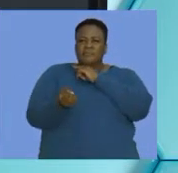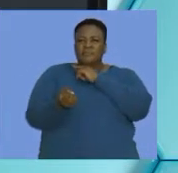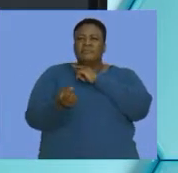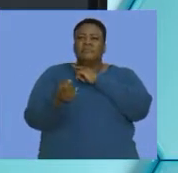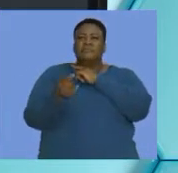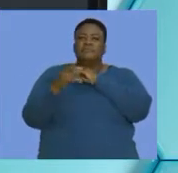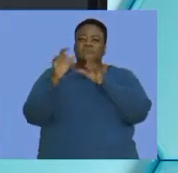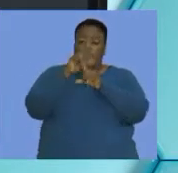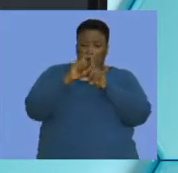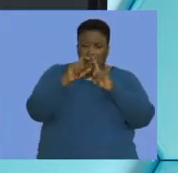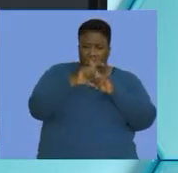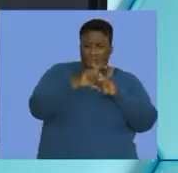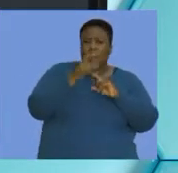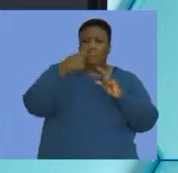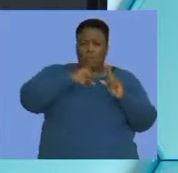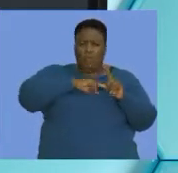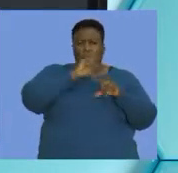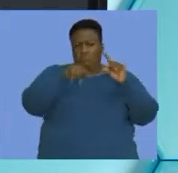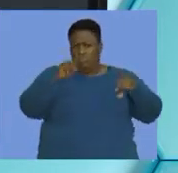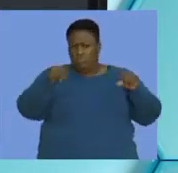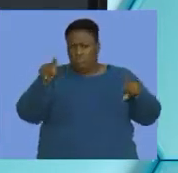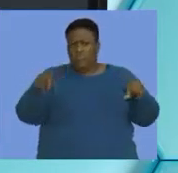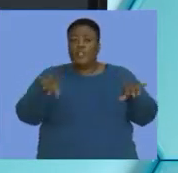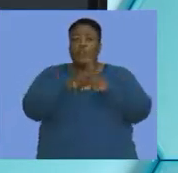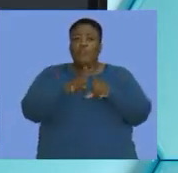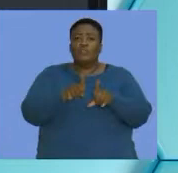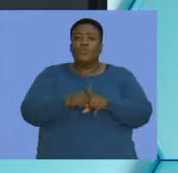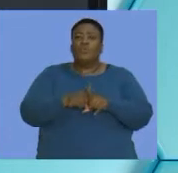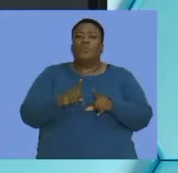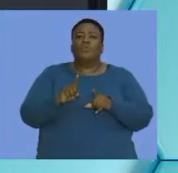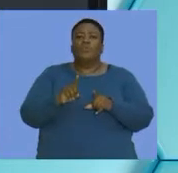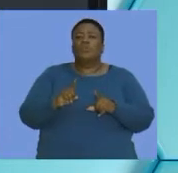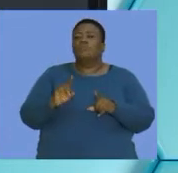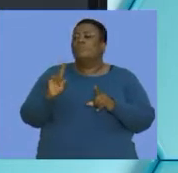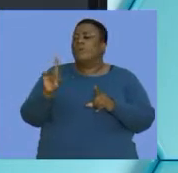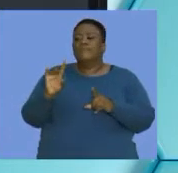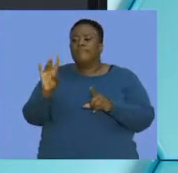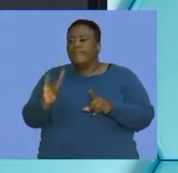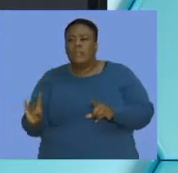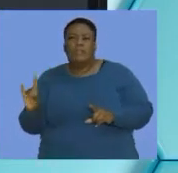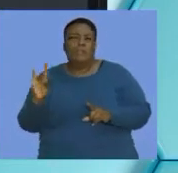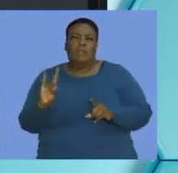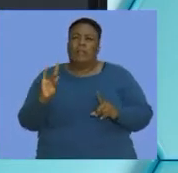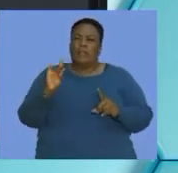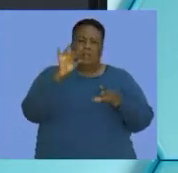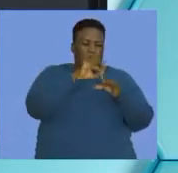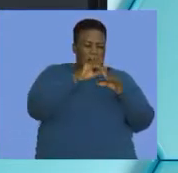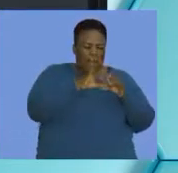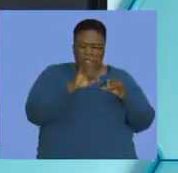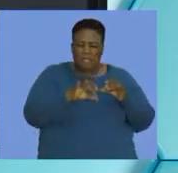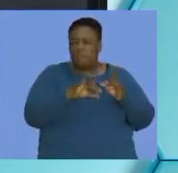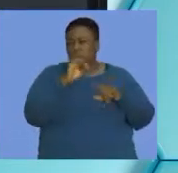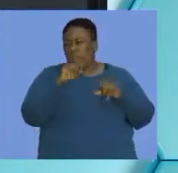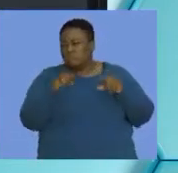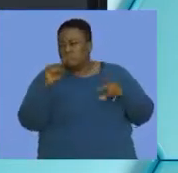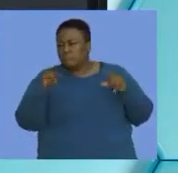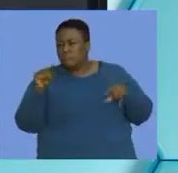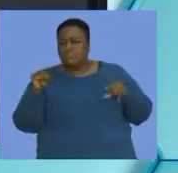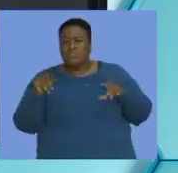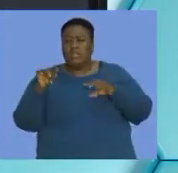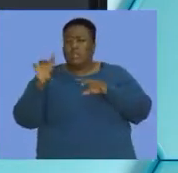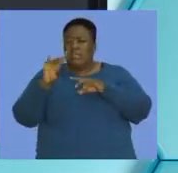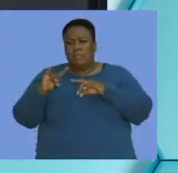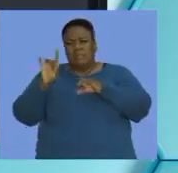cultural perspective, but also from a living natural organisms. So if we look at plant diversity and if we